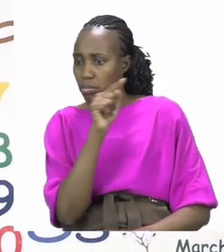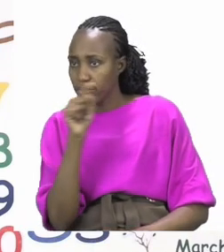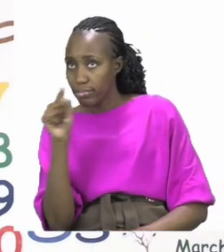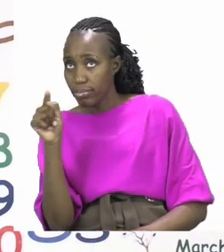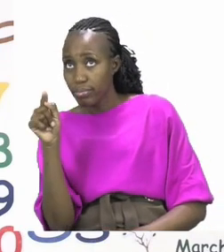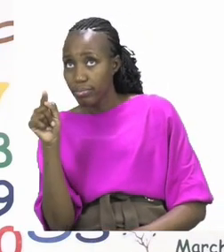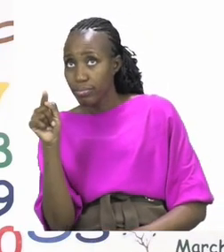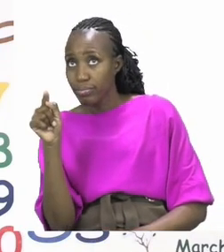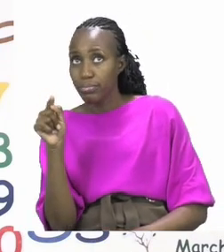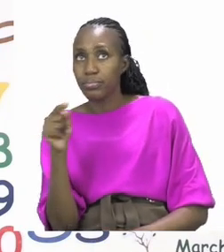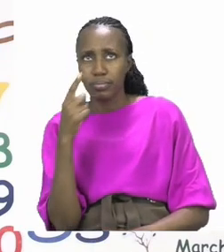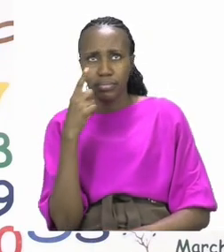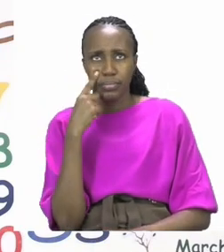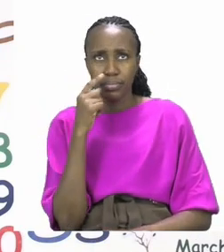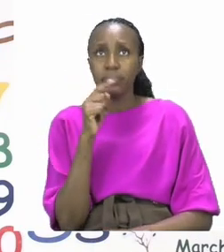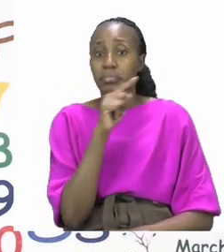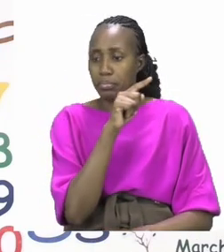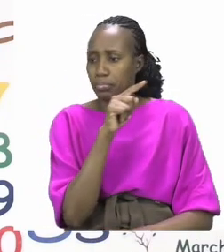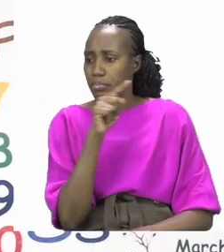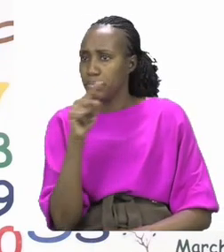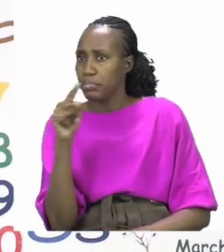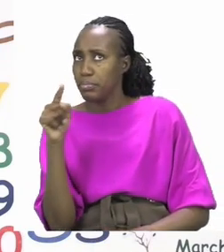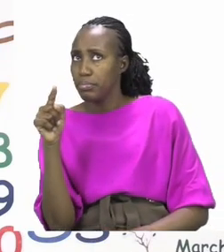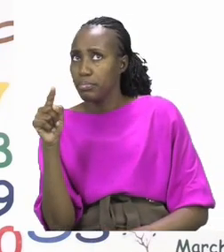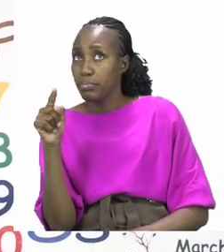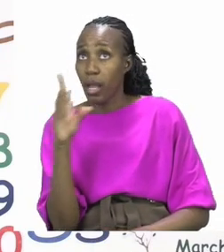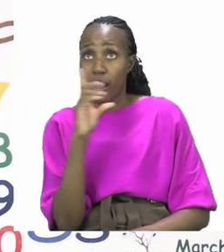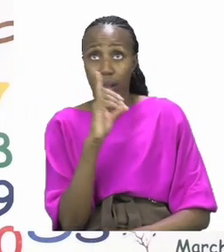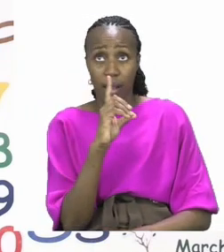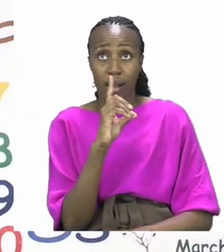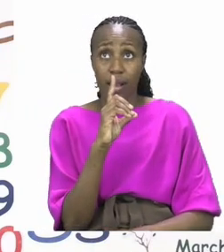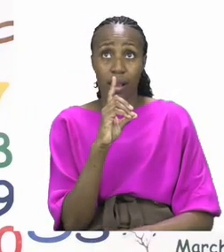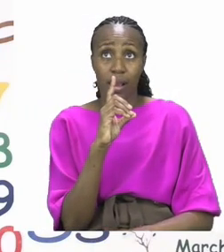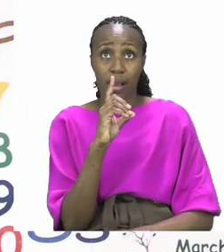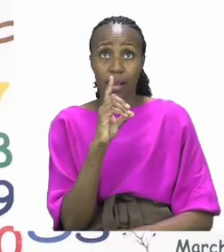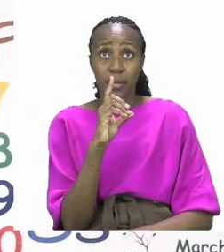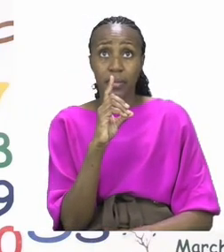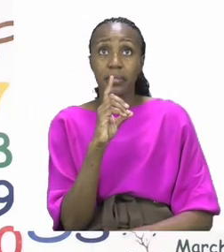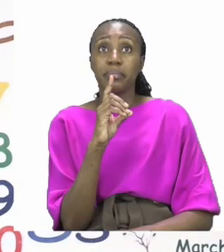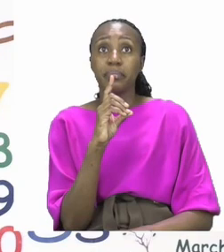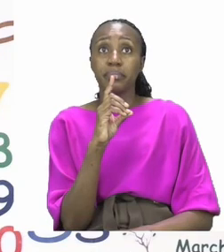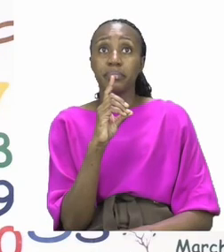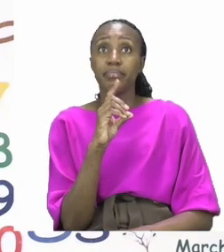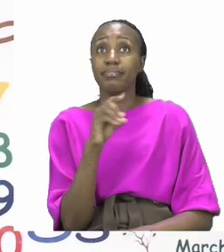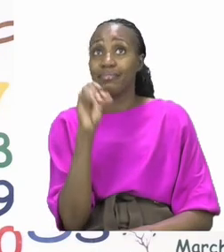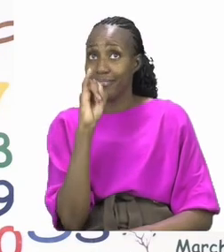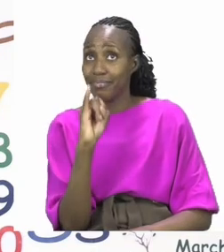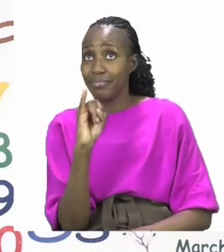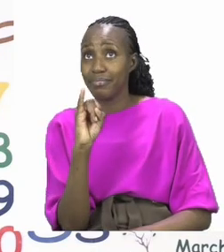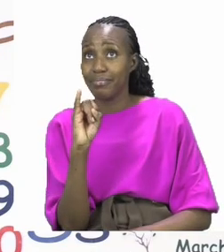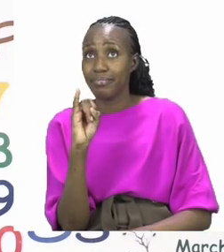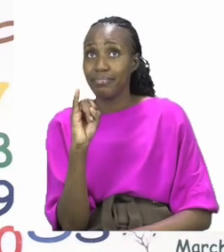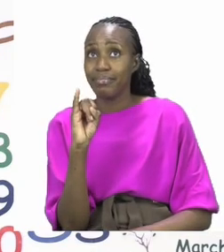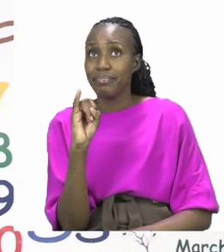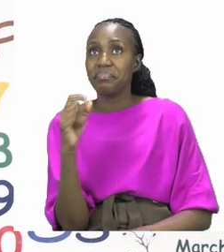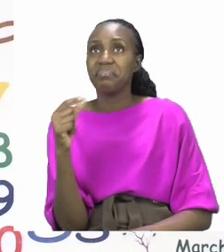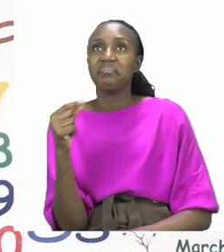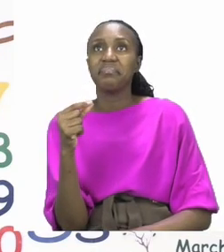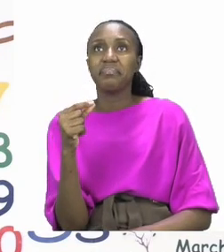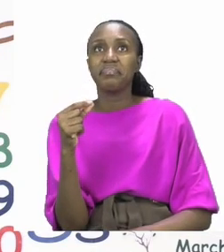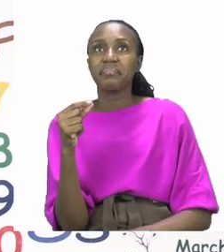try across. Oh, we have found a D already. And there's an I and